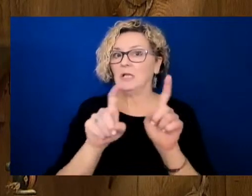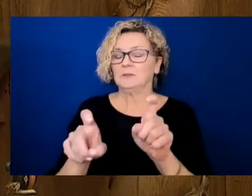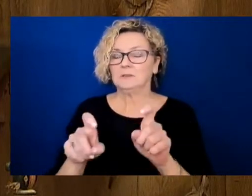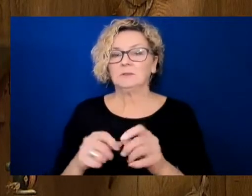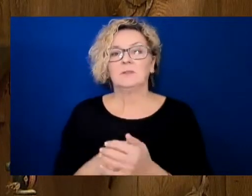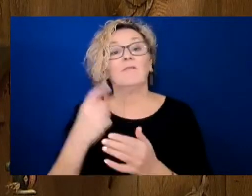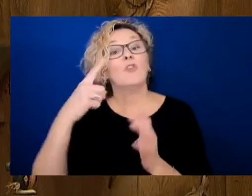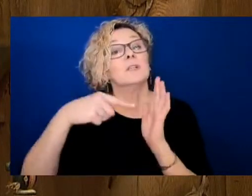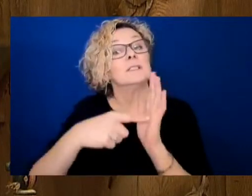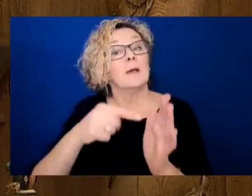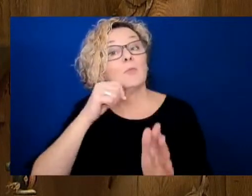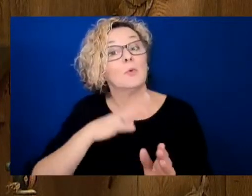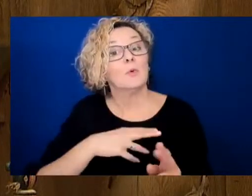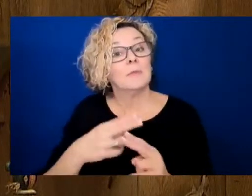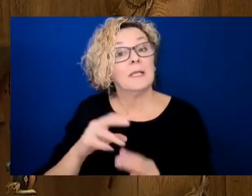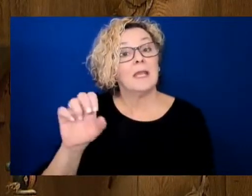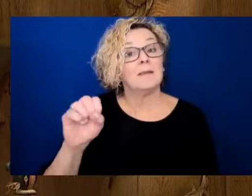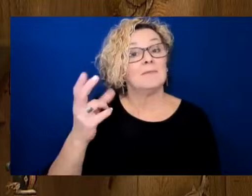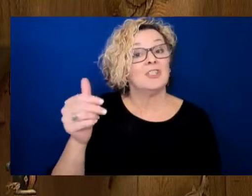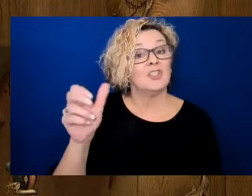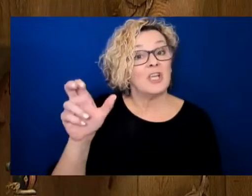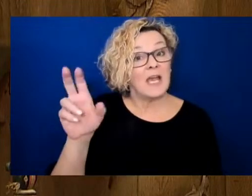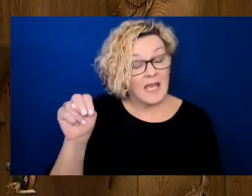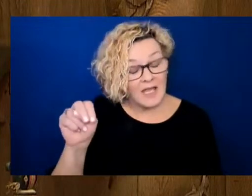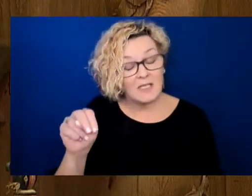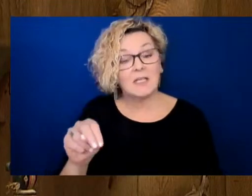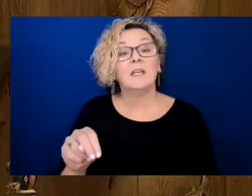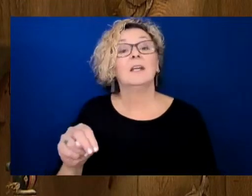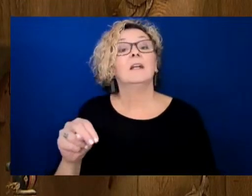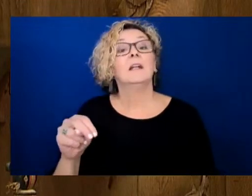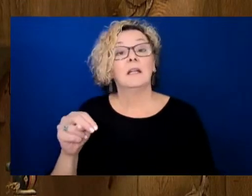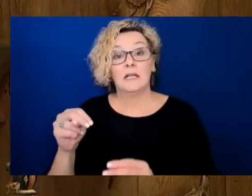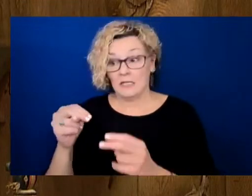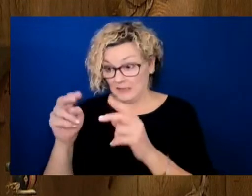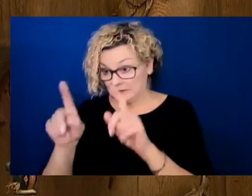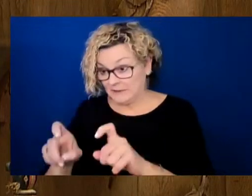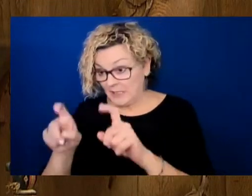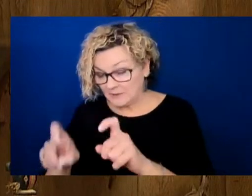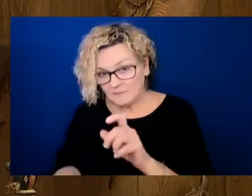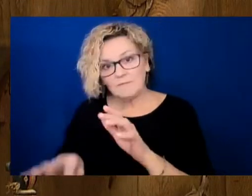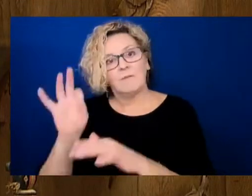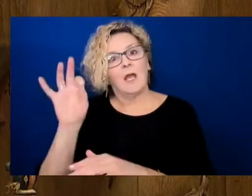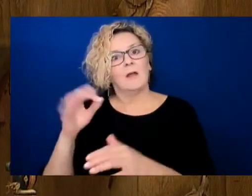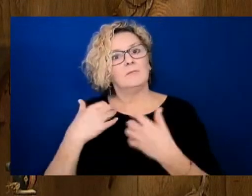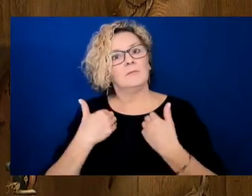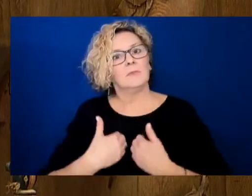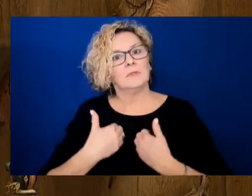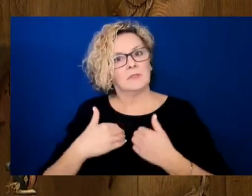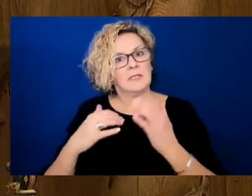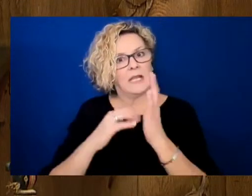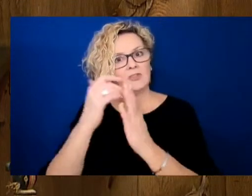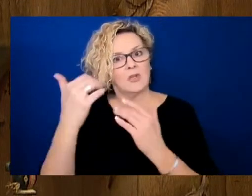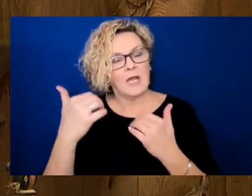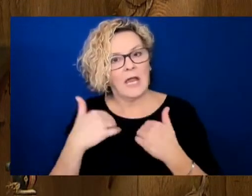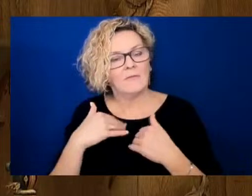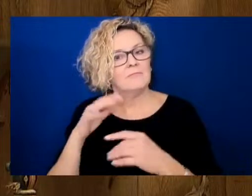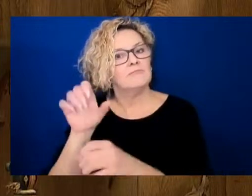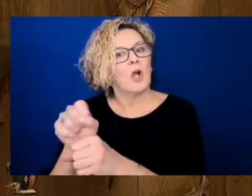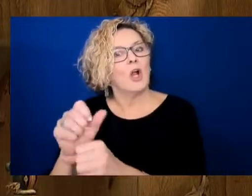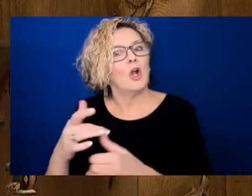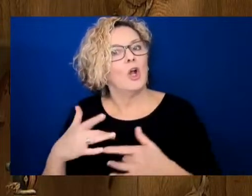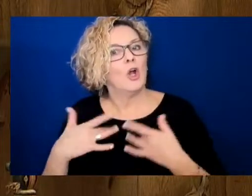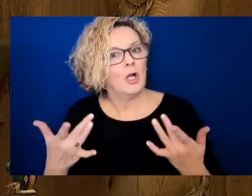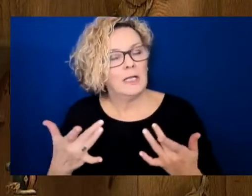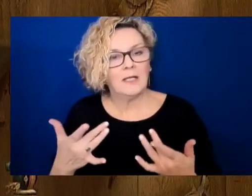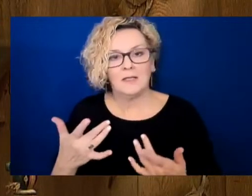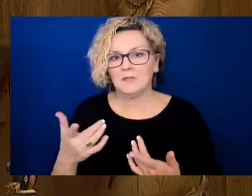cancer screening came back positive, even though she displayed no symptoms. While progress is being made on many